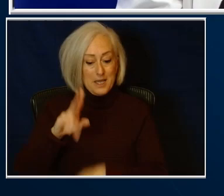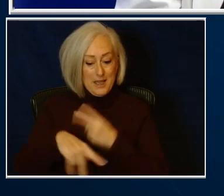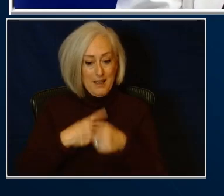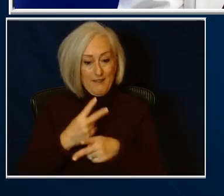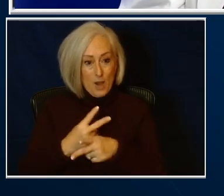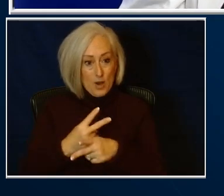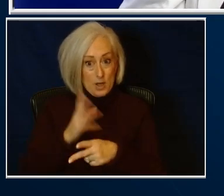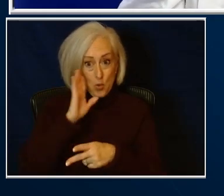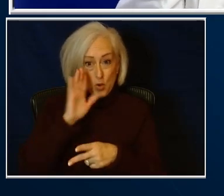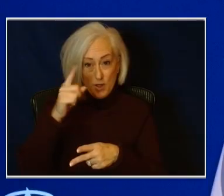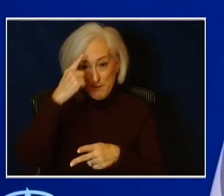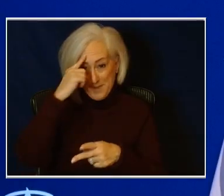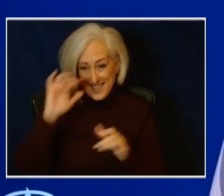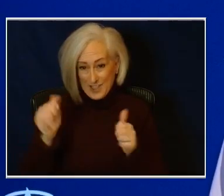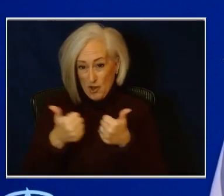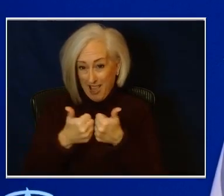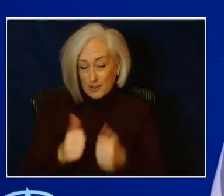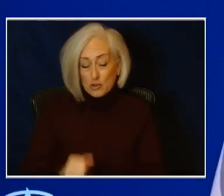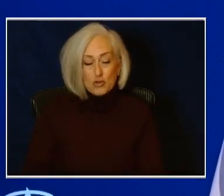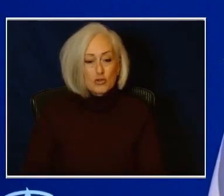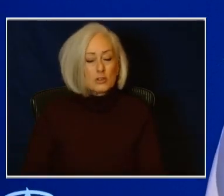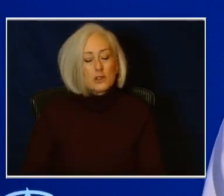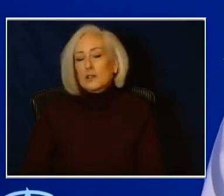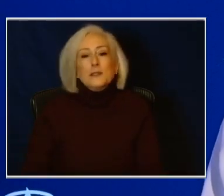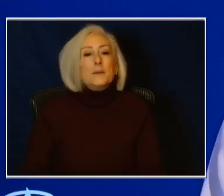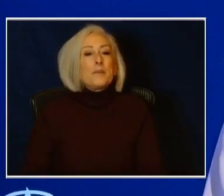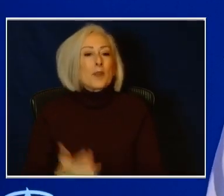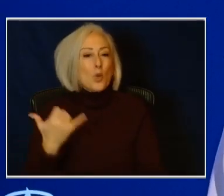that? Yeah, at this point it doesn't seem